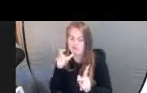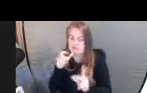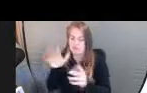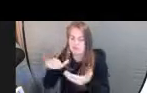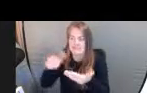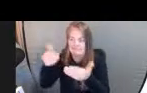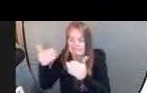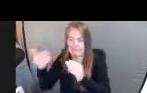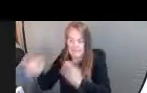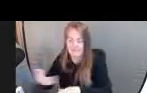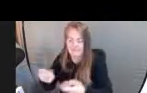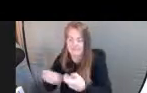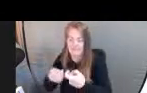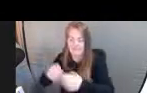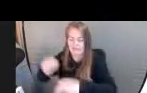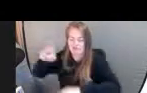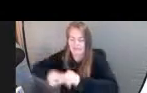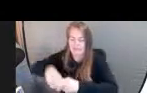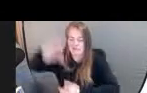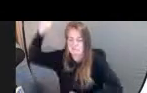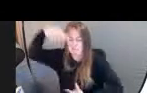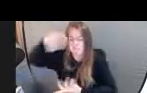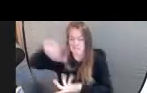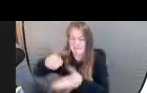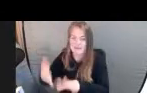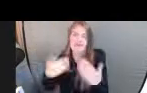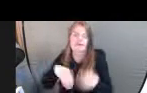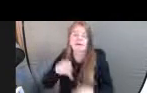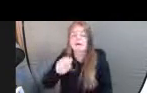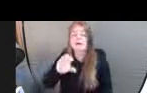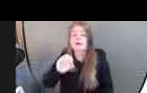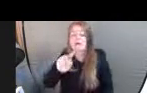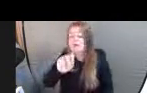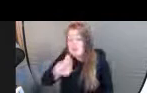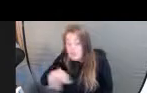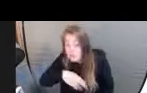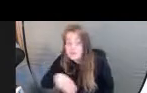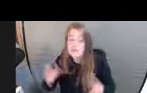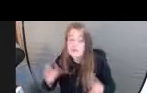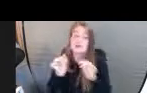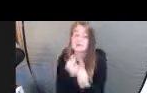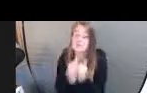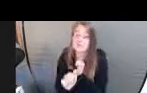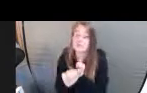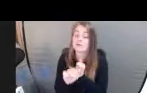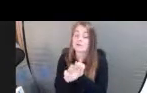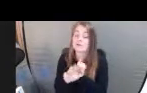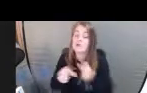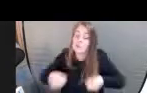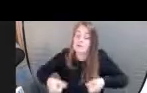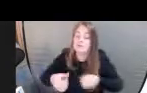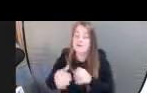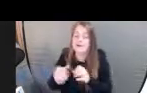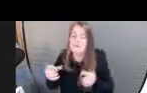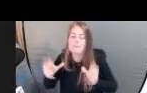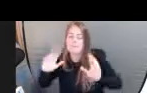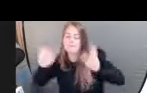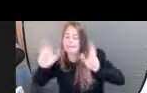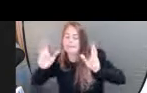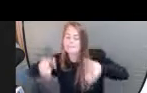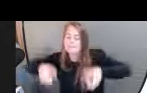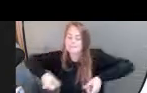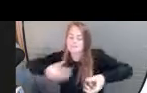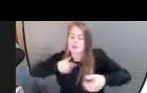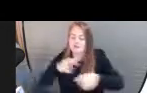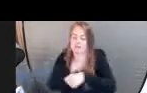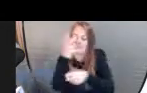chair or a power chair. A scooter, a sports wheelchair, or in my case, I would call that a basketball chair because I use that for wheelchair basketball.